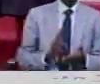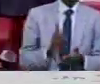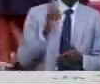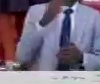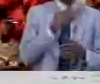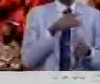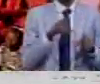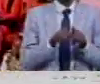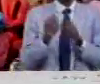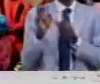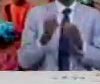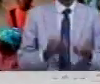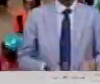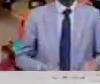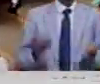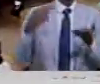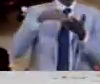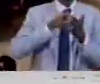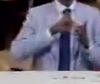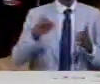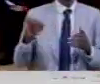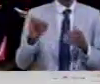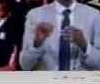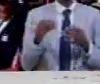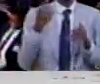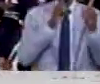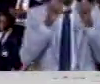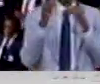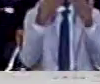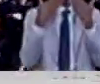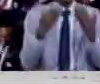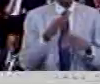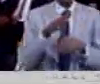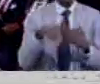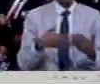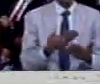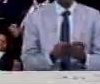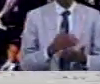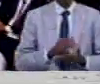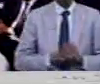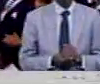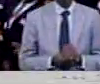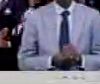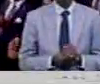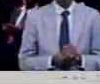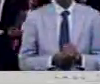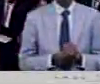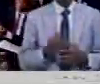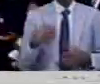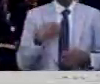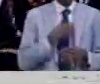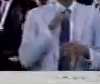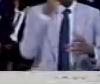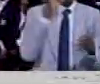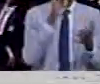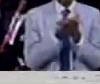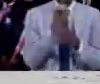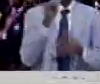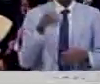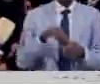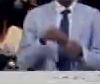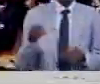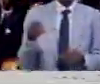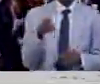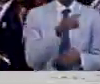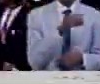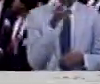We believe in you. You are the next rising stars. Please, another round of applause. Let